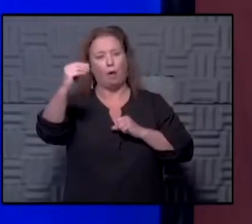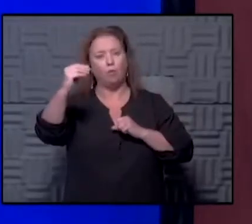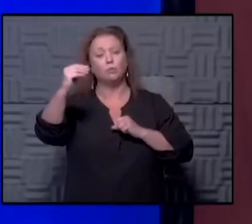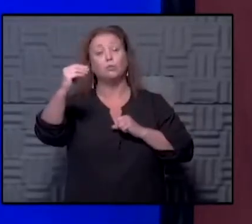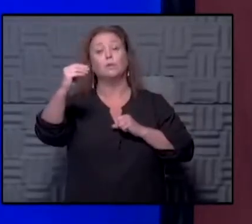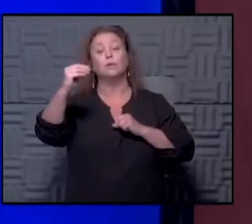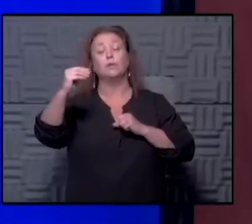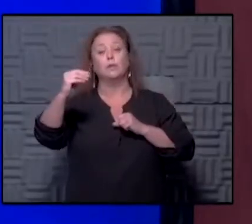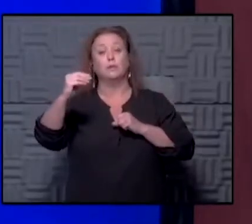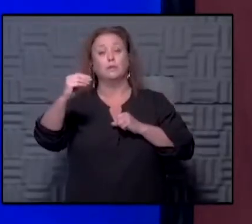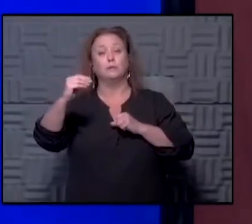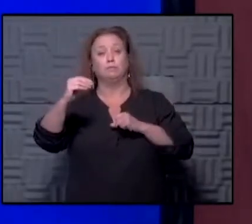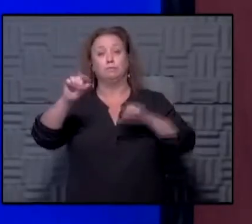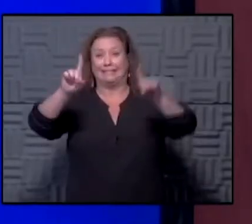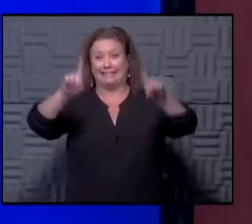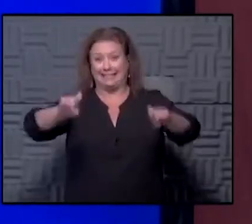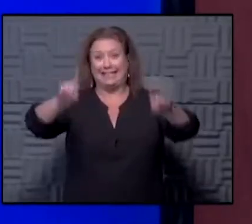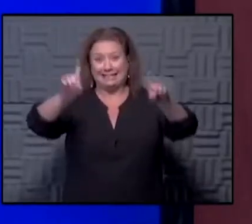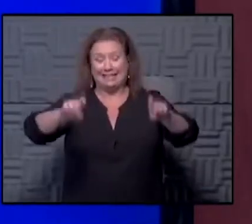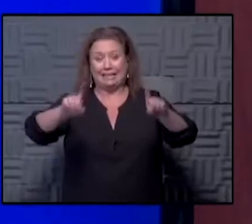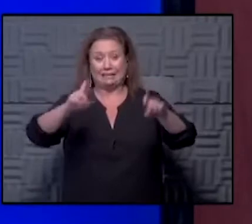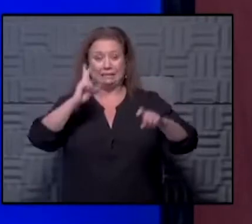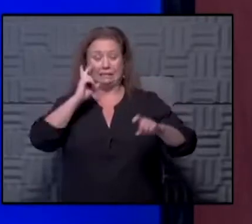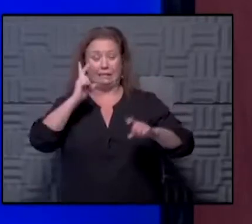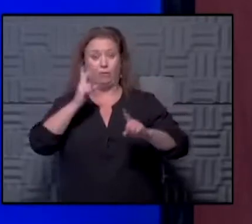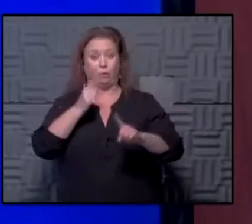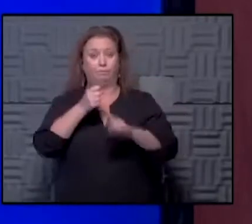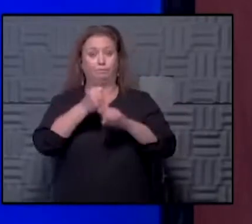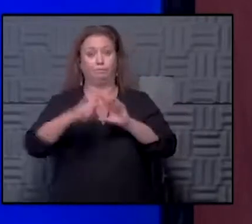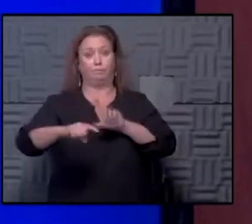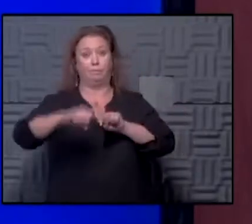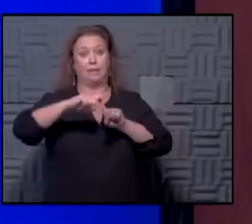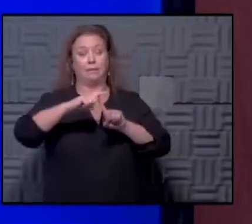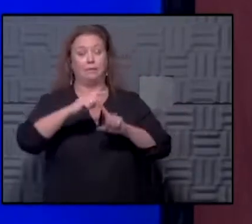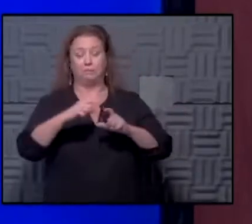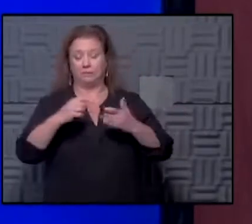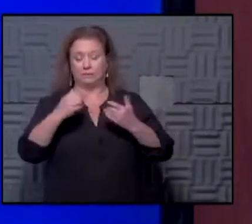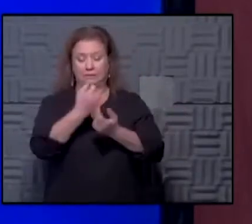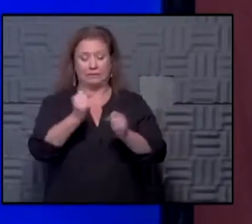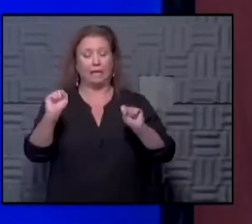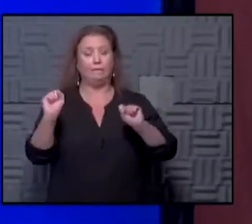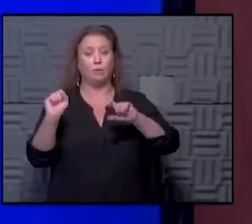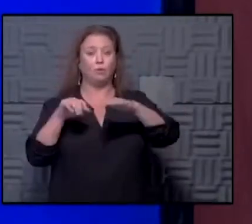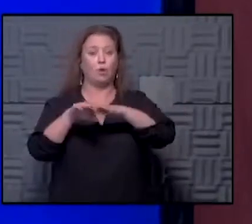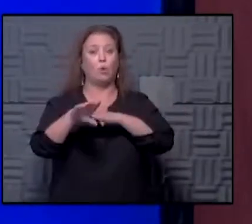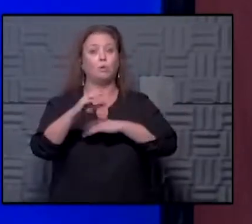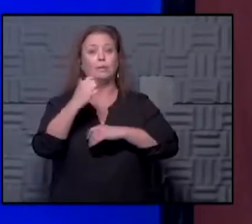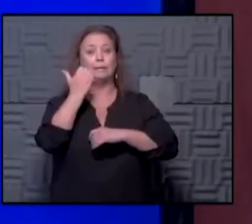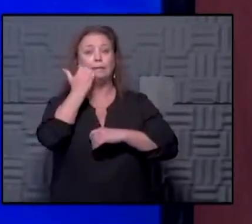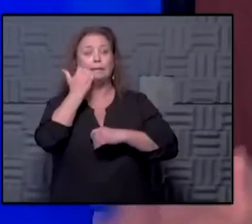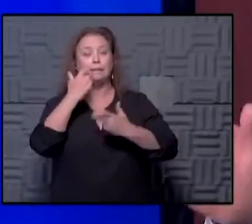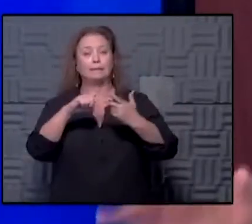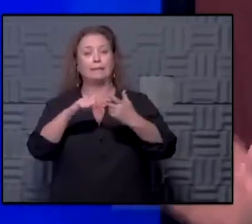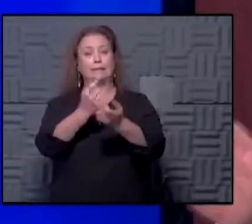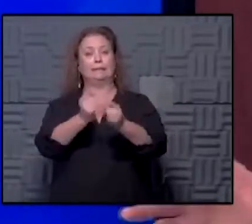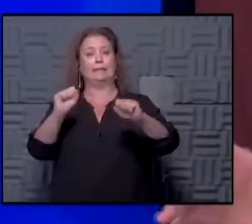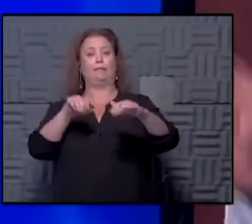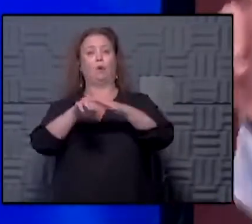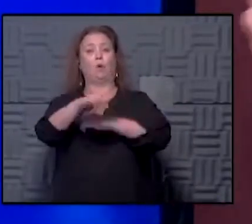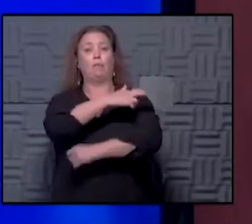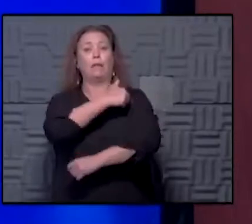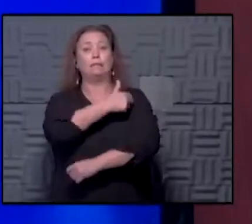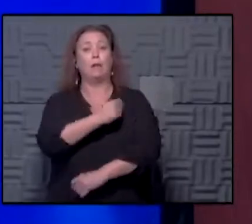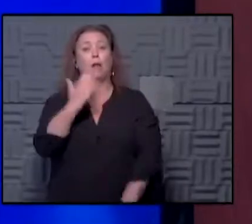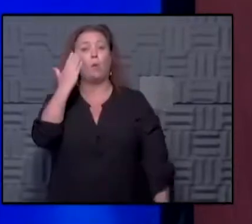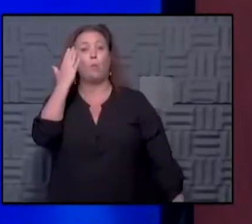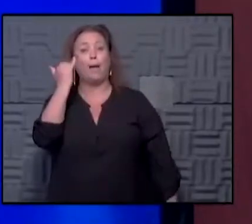to be tested to see if you have COVID, to go to your dentist, to come to the hospital, because we've got data that says that's safe.